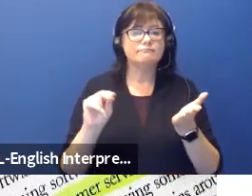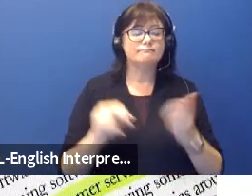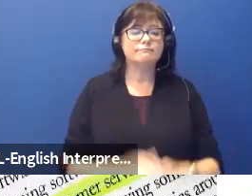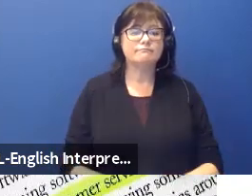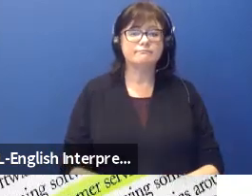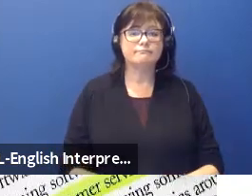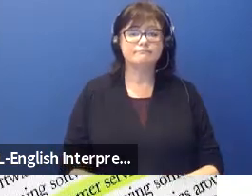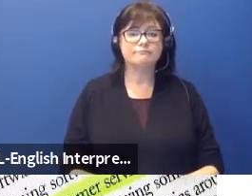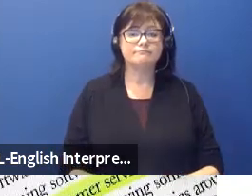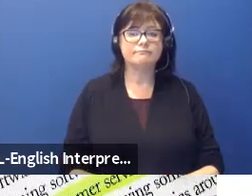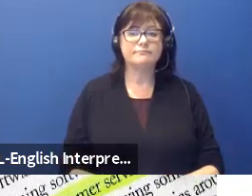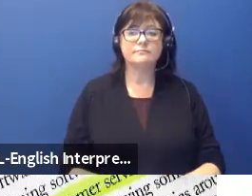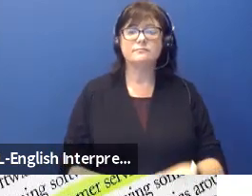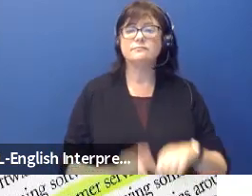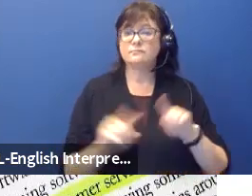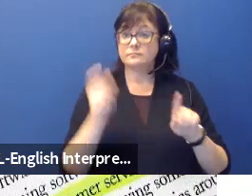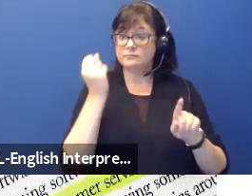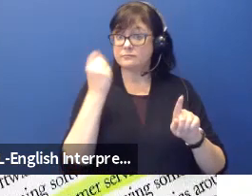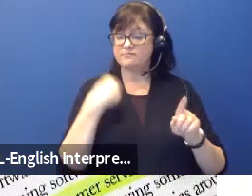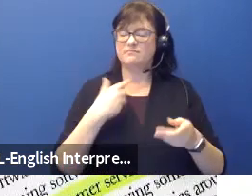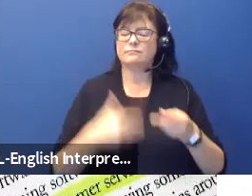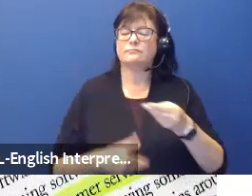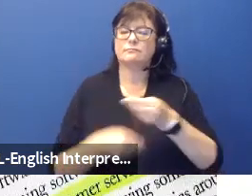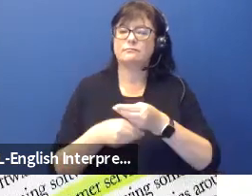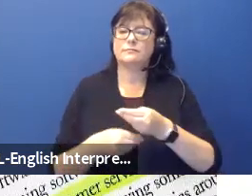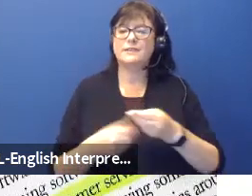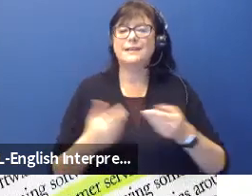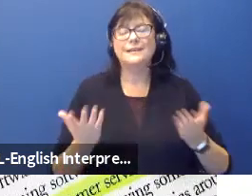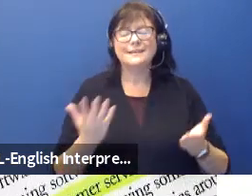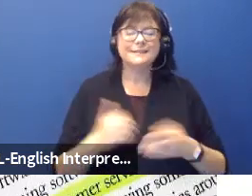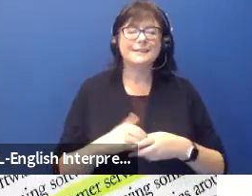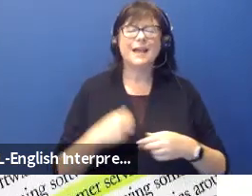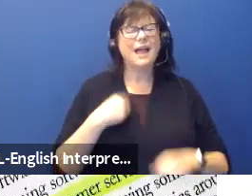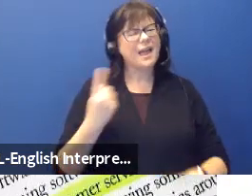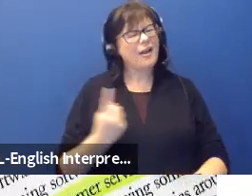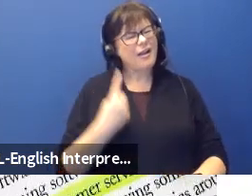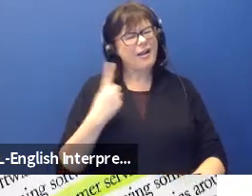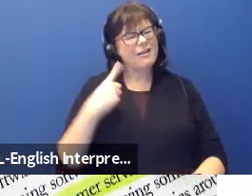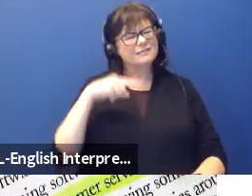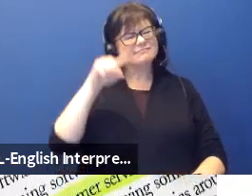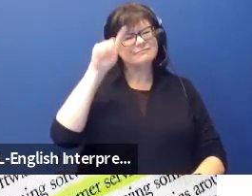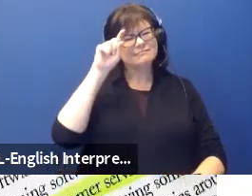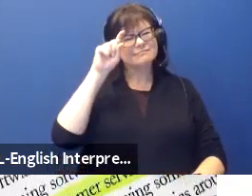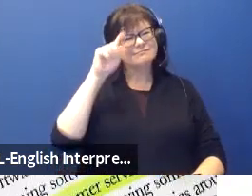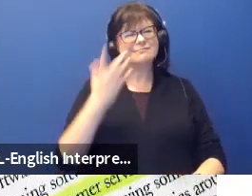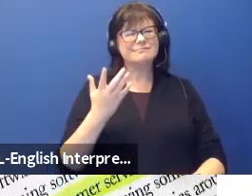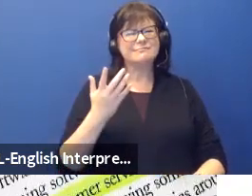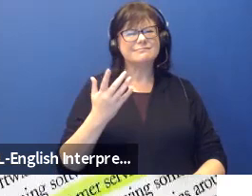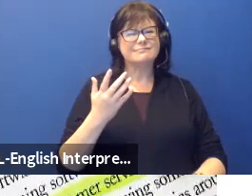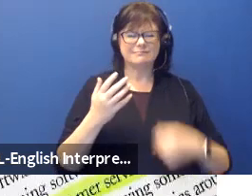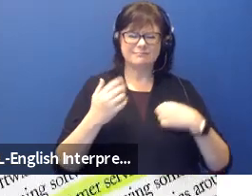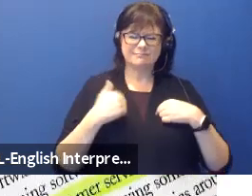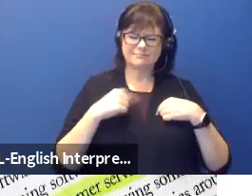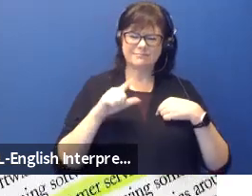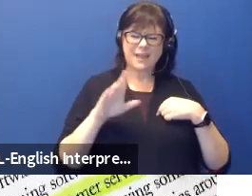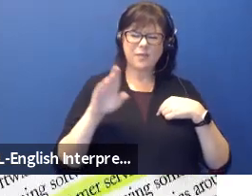I'm going to editorialize just for a second and say that I think I've always been puzzled by the fact that the referrals in from our own LBS